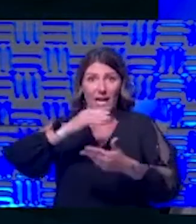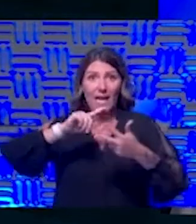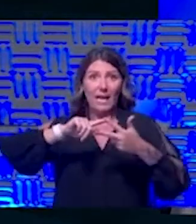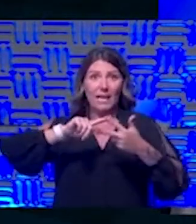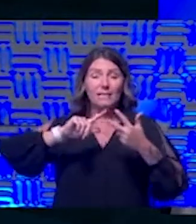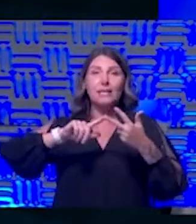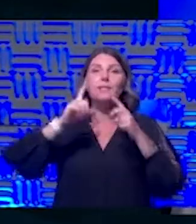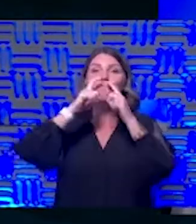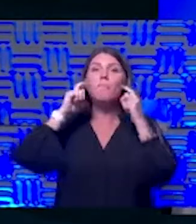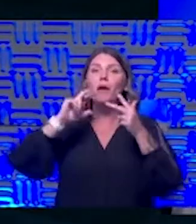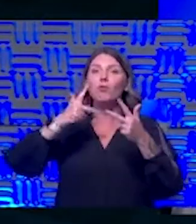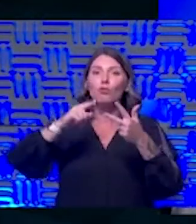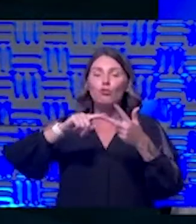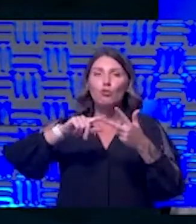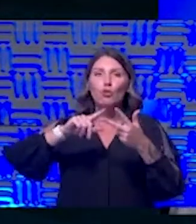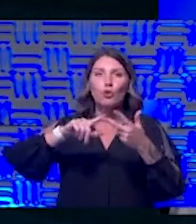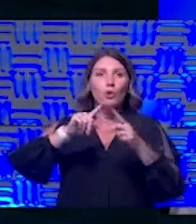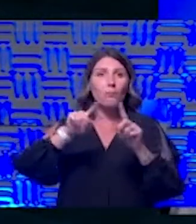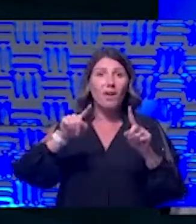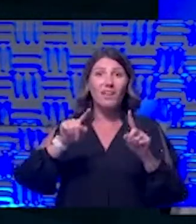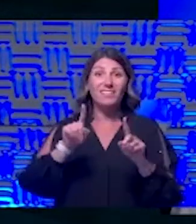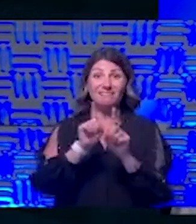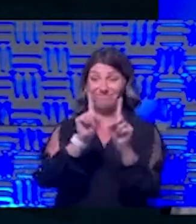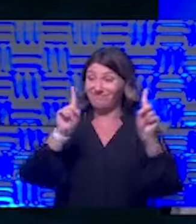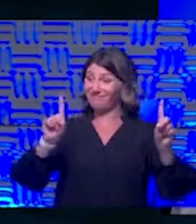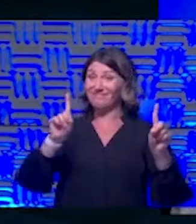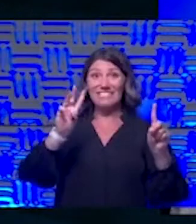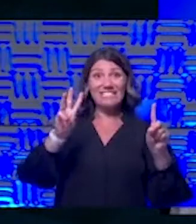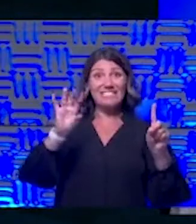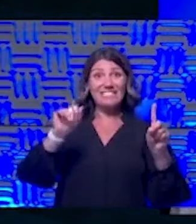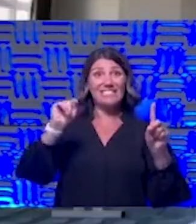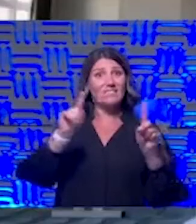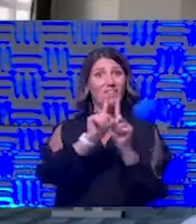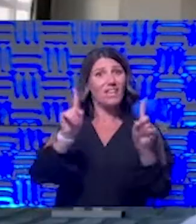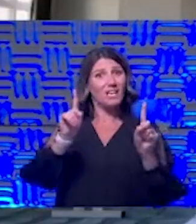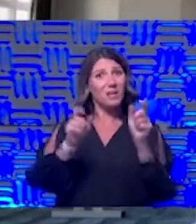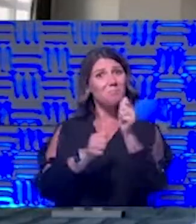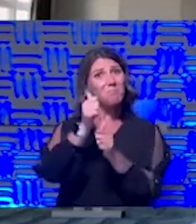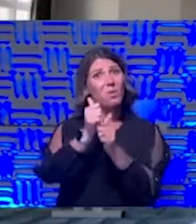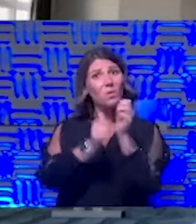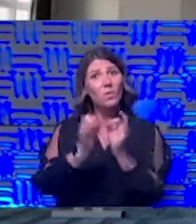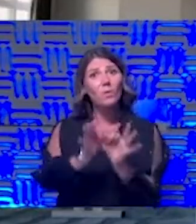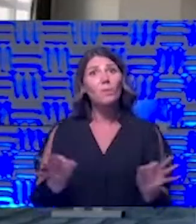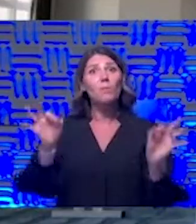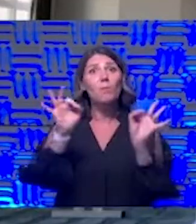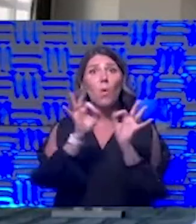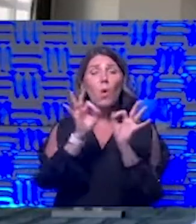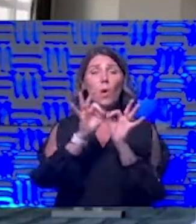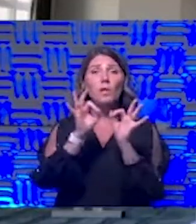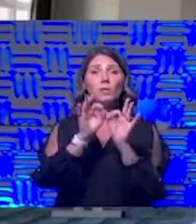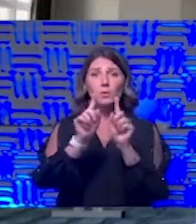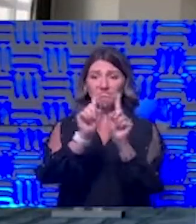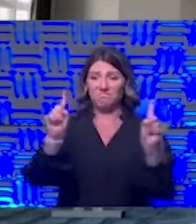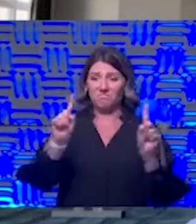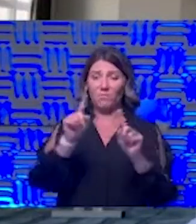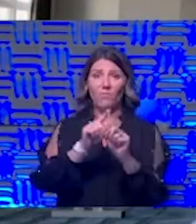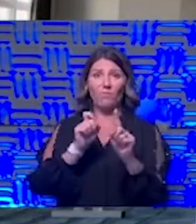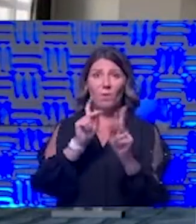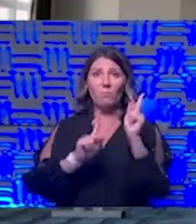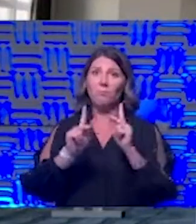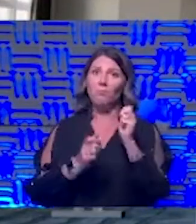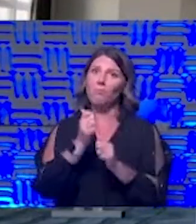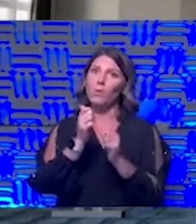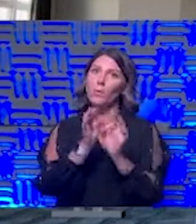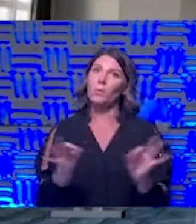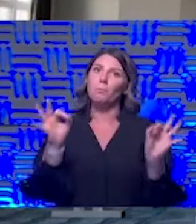important, but really it's all about that 6 feet. Yeah, being apart from people is going to be the most important thing. And people